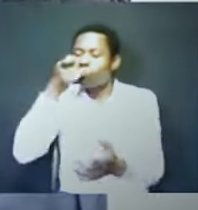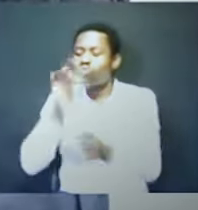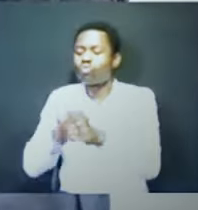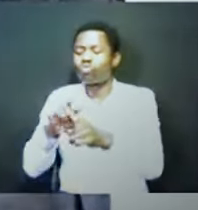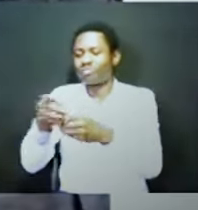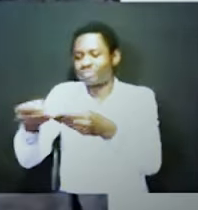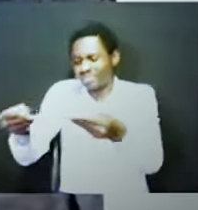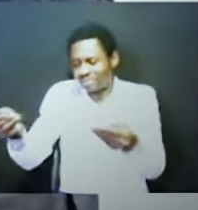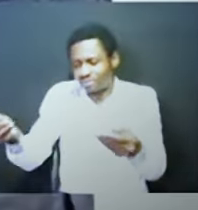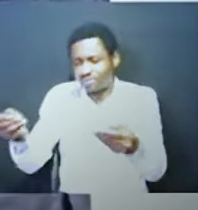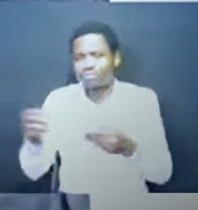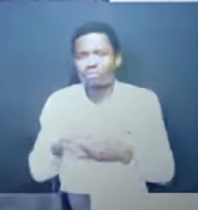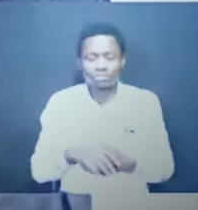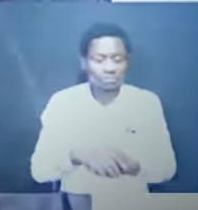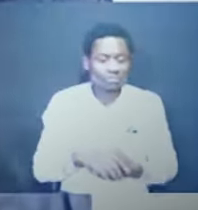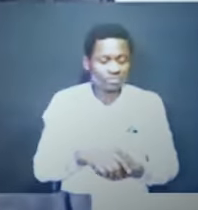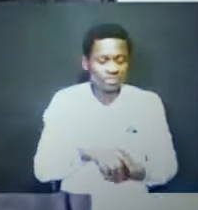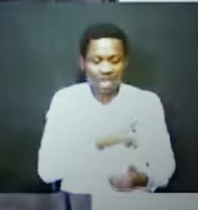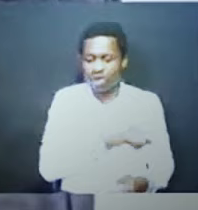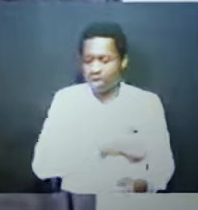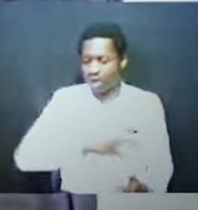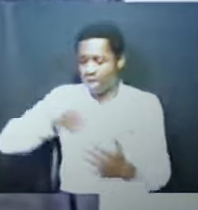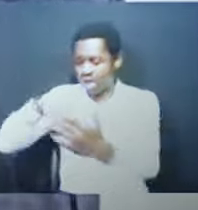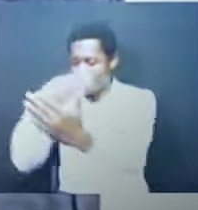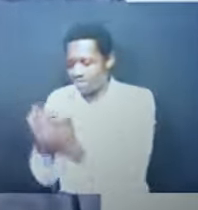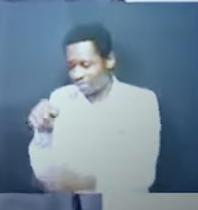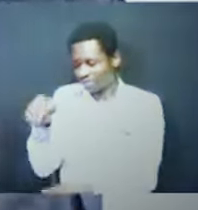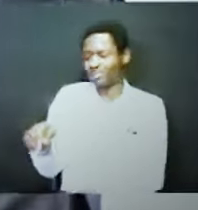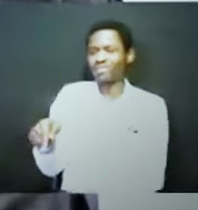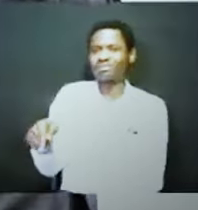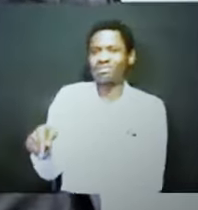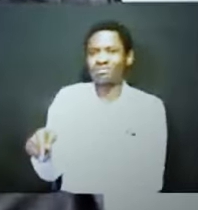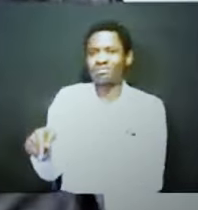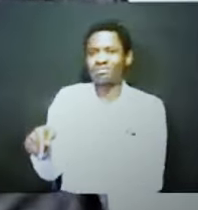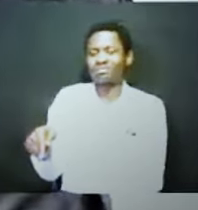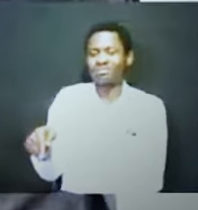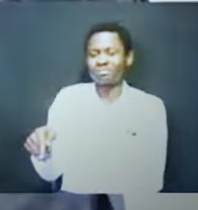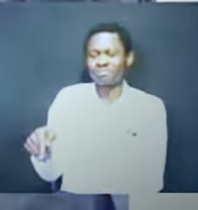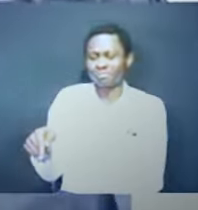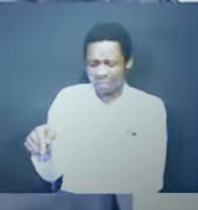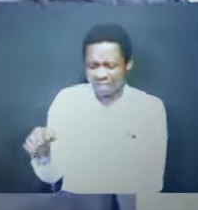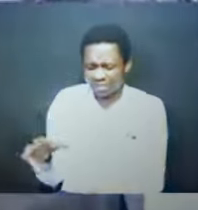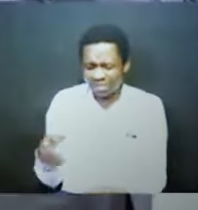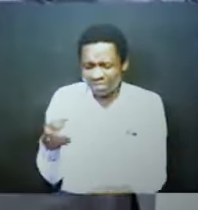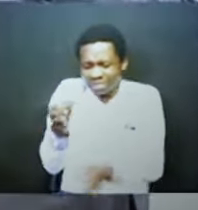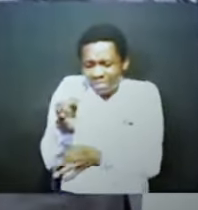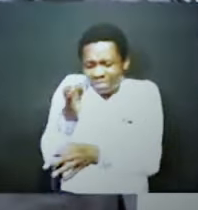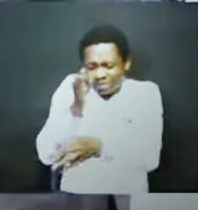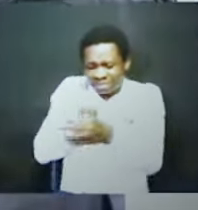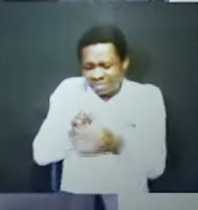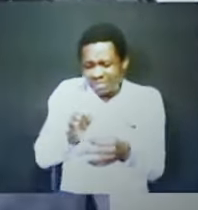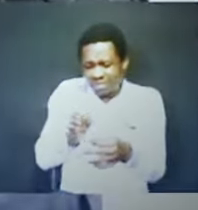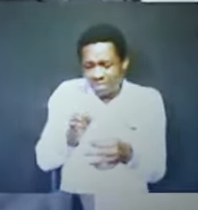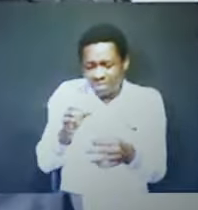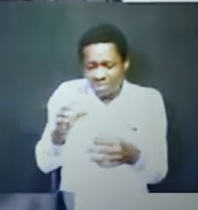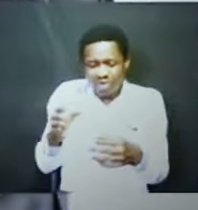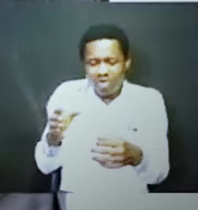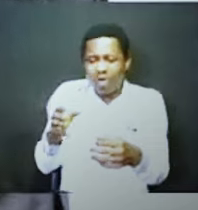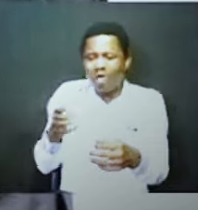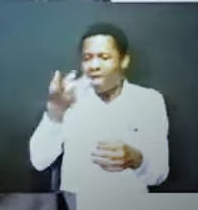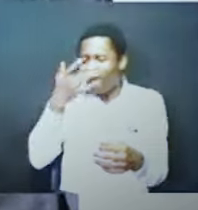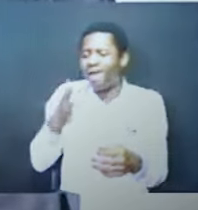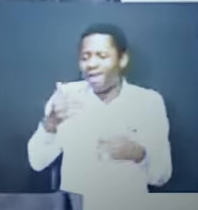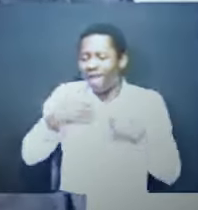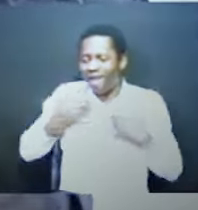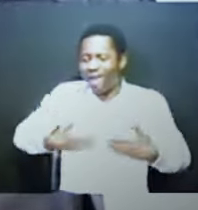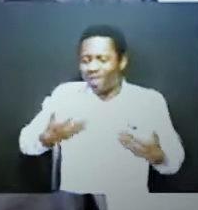there, this is the promised land. Instead of holding it with his two hands, he still lived on the land promised to